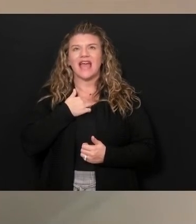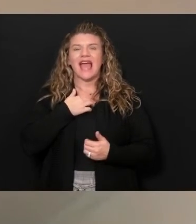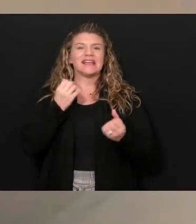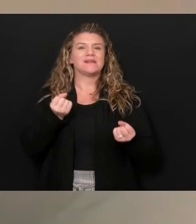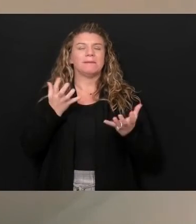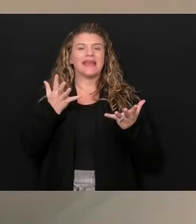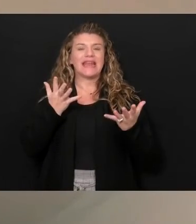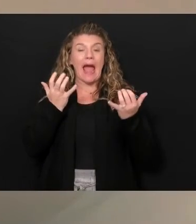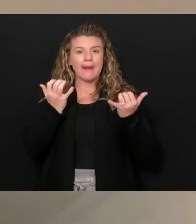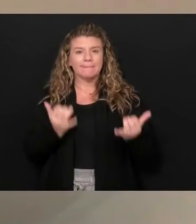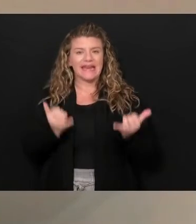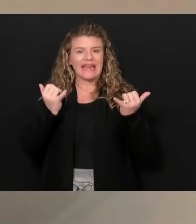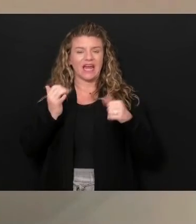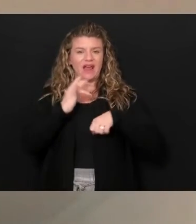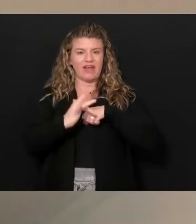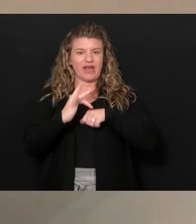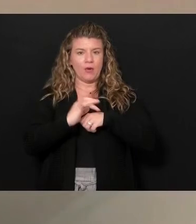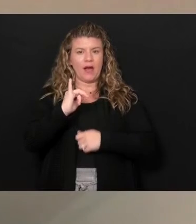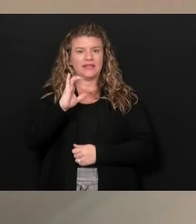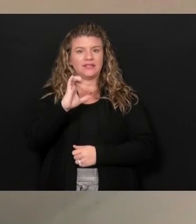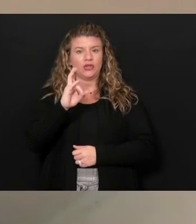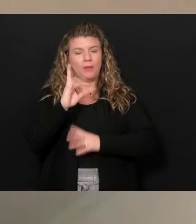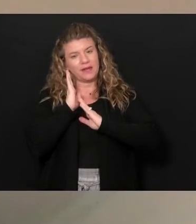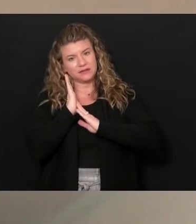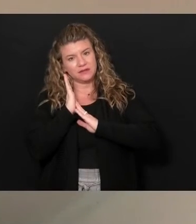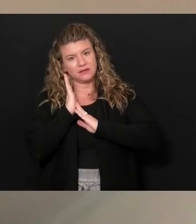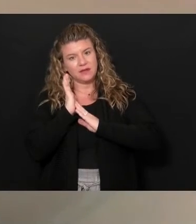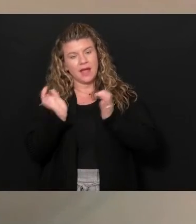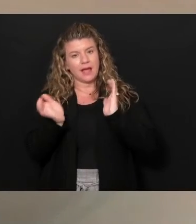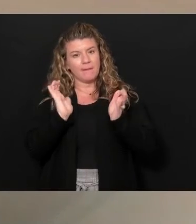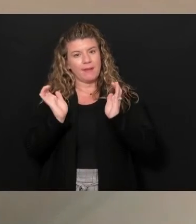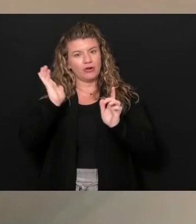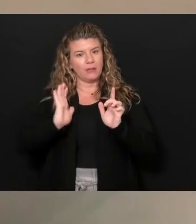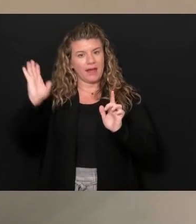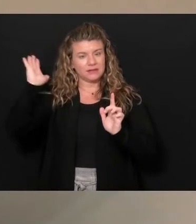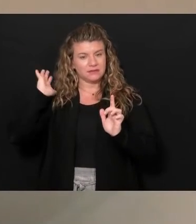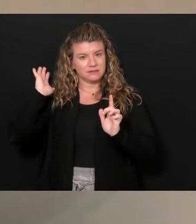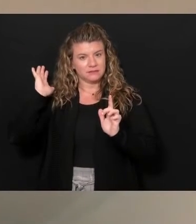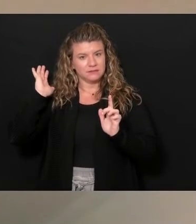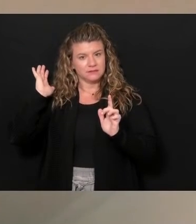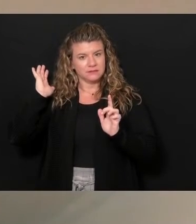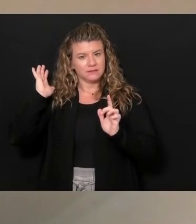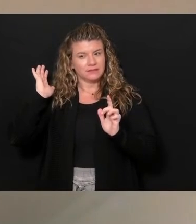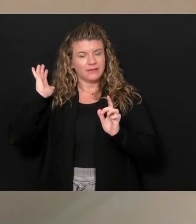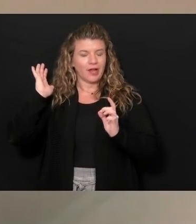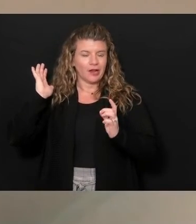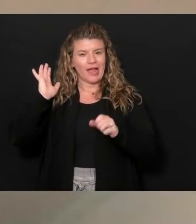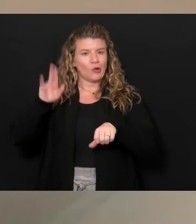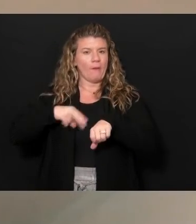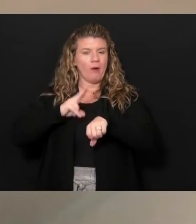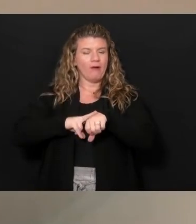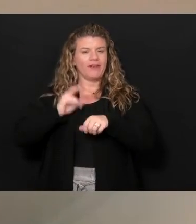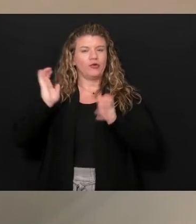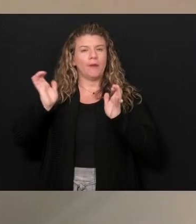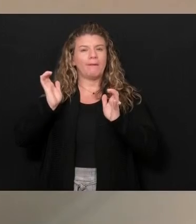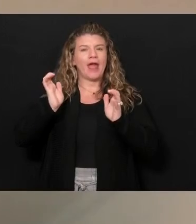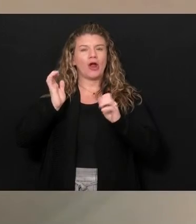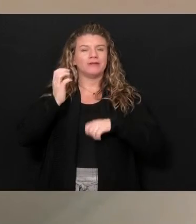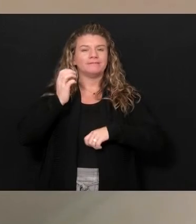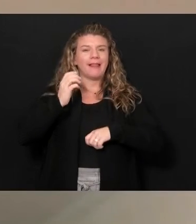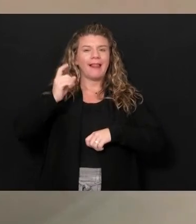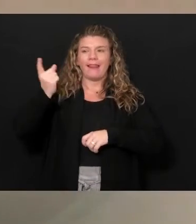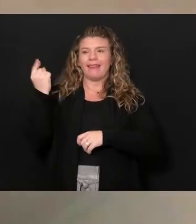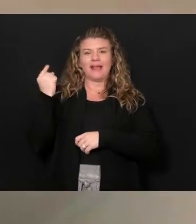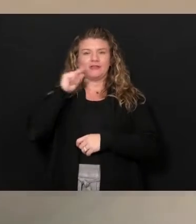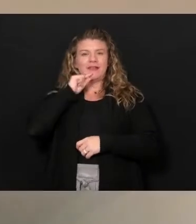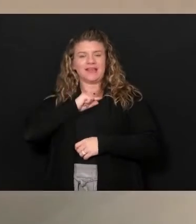available ICU beds as we may normally see after a Thanksgiving holiday. But that's the